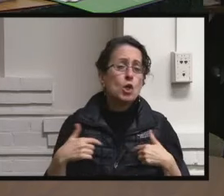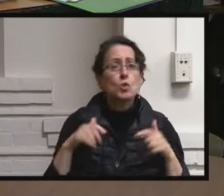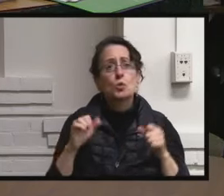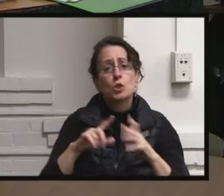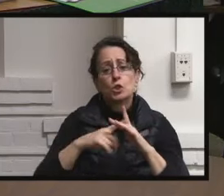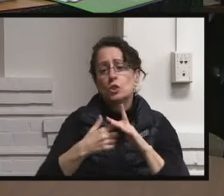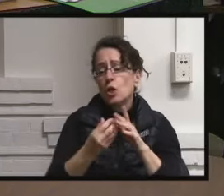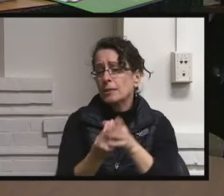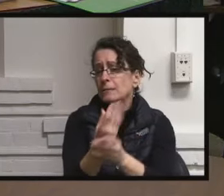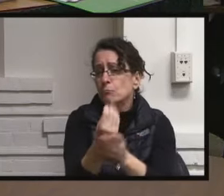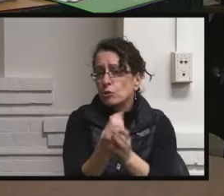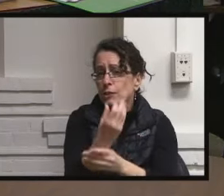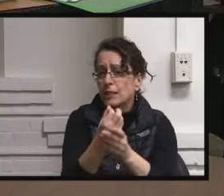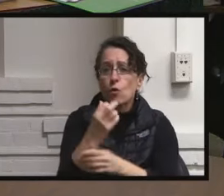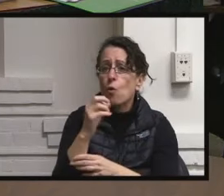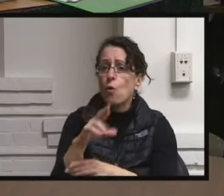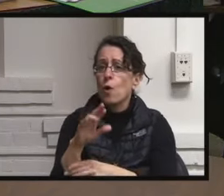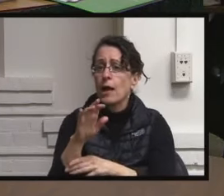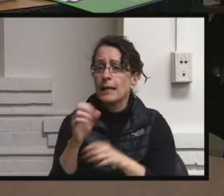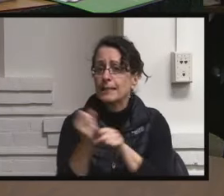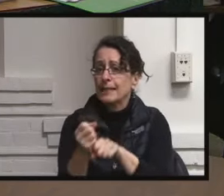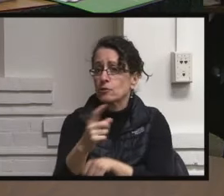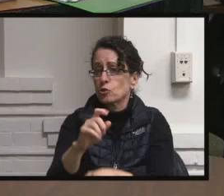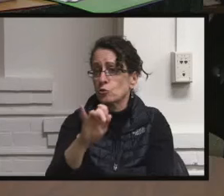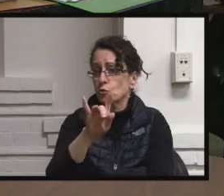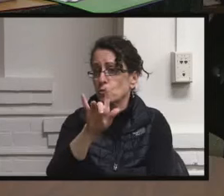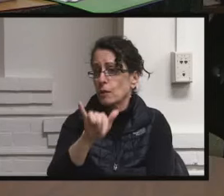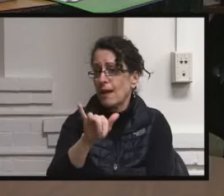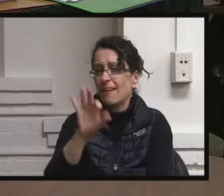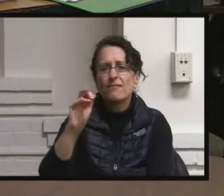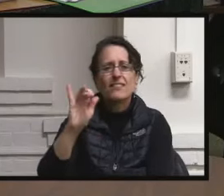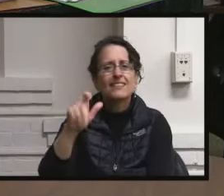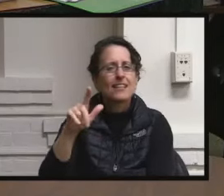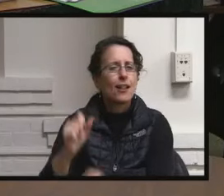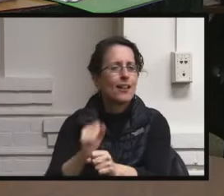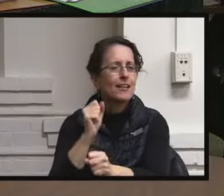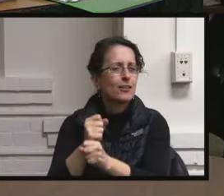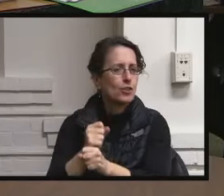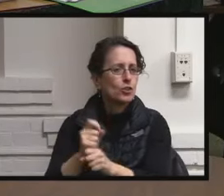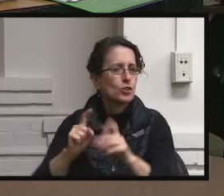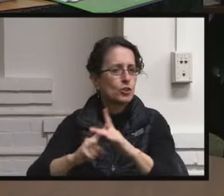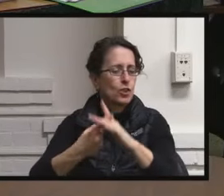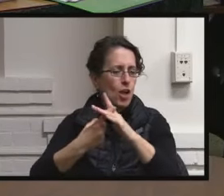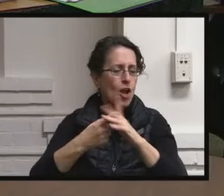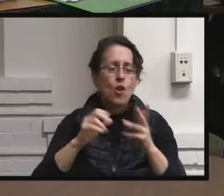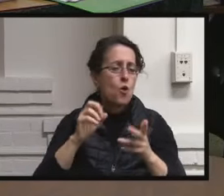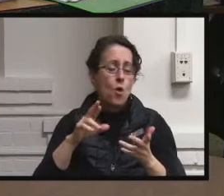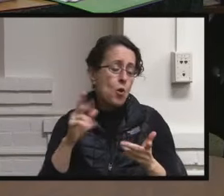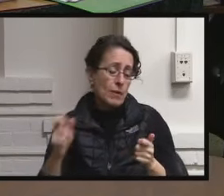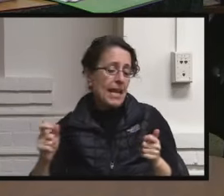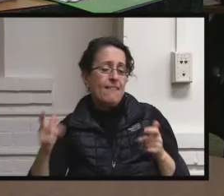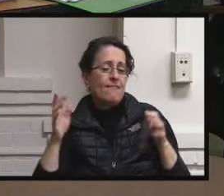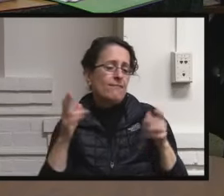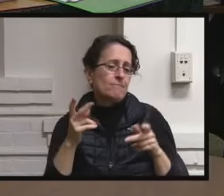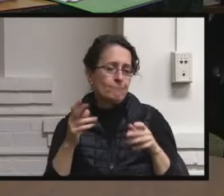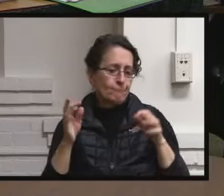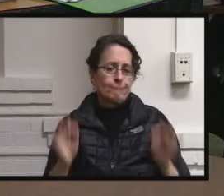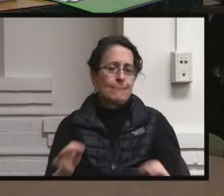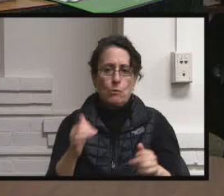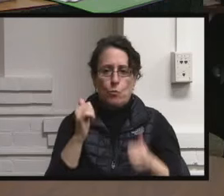or we could wait for the beginning of the fiscal year, or we could pick some other time that, you know, whatever the board might determine to be the most opportune time.